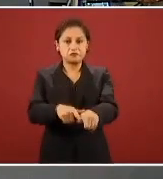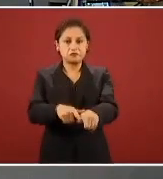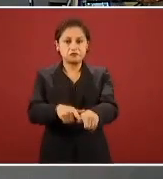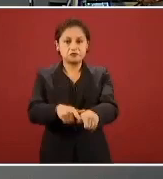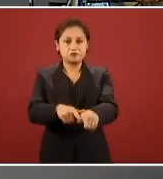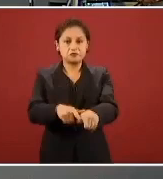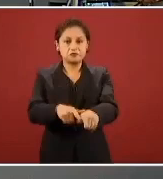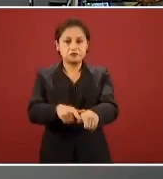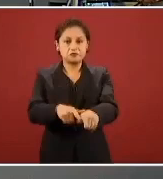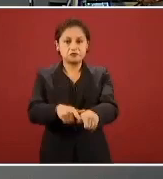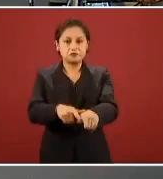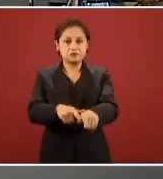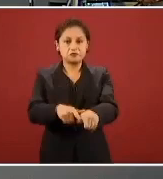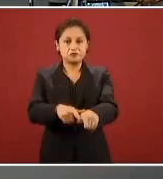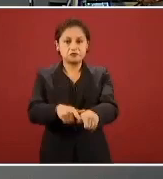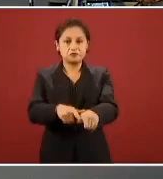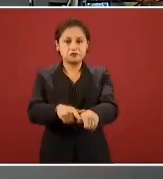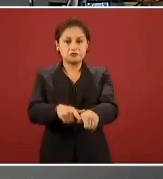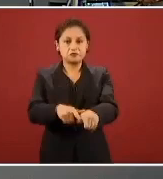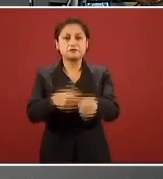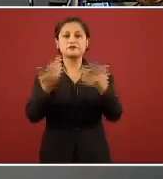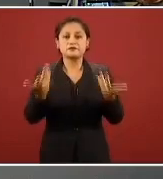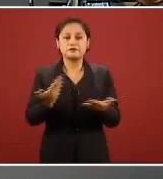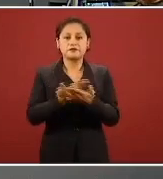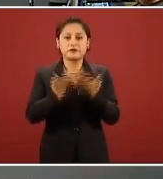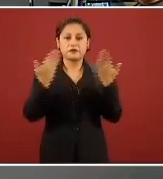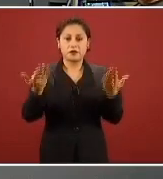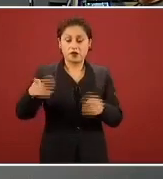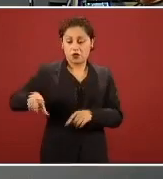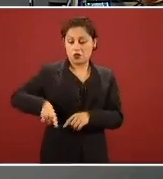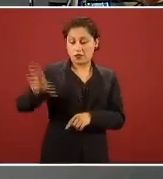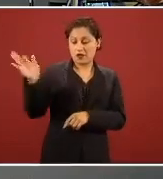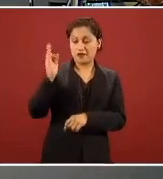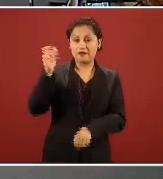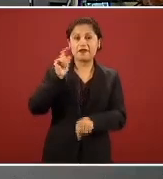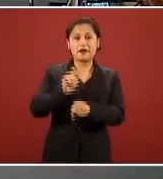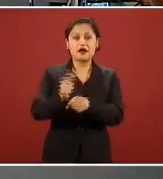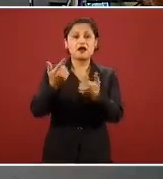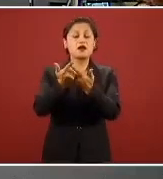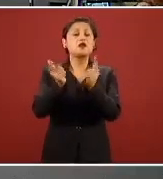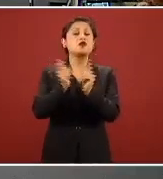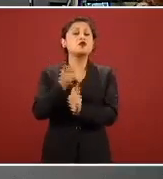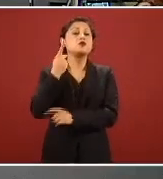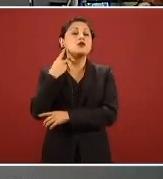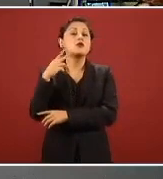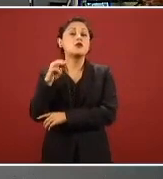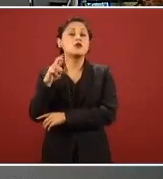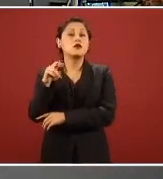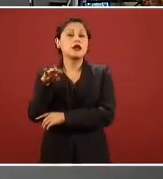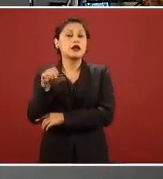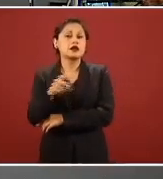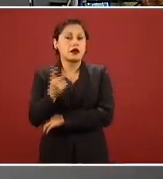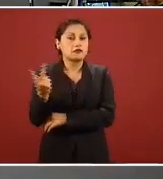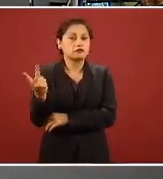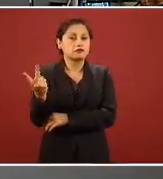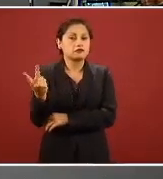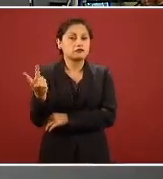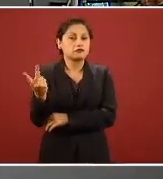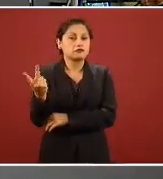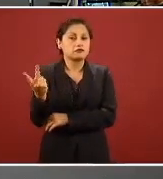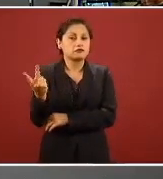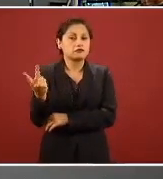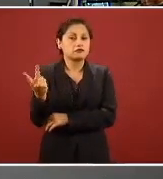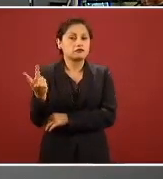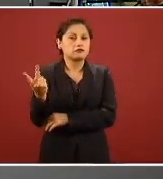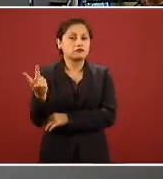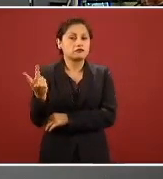Because there is a responsibility for the federal government. Además de Morena, por estar cobijando a estos personajes corruptos. That